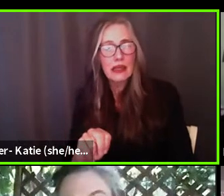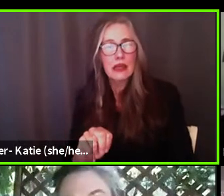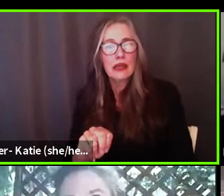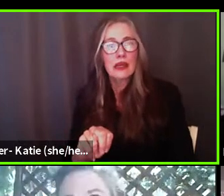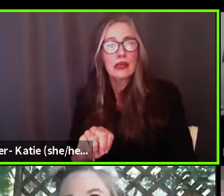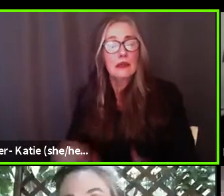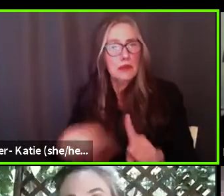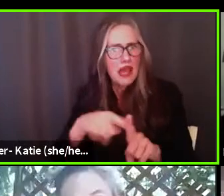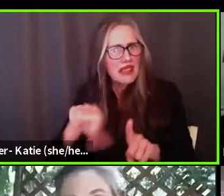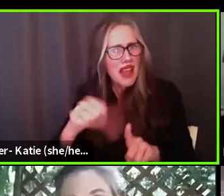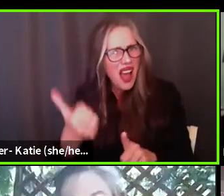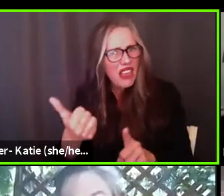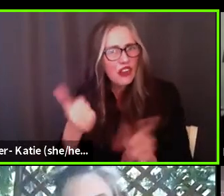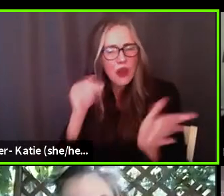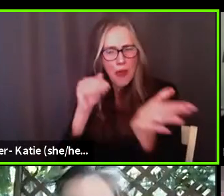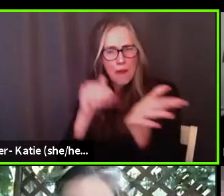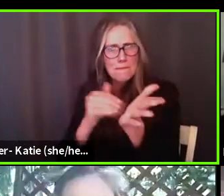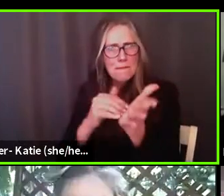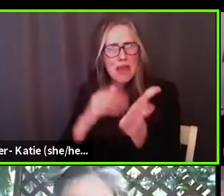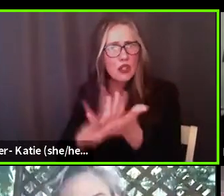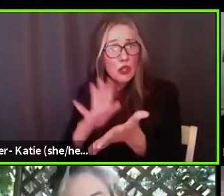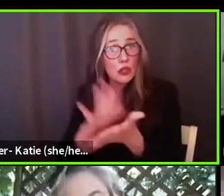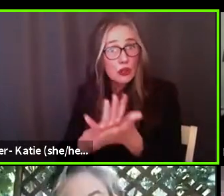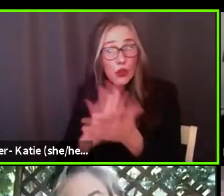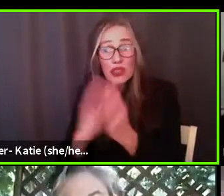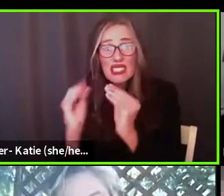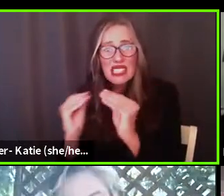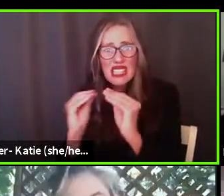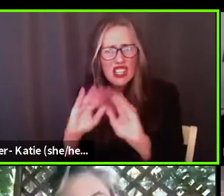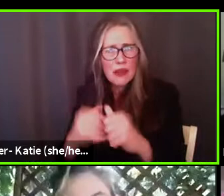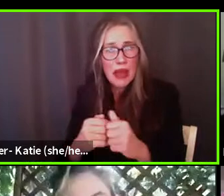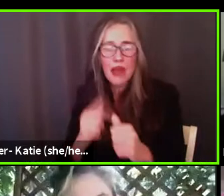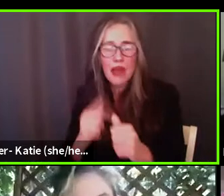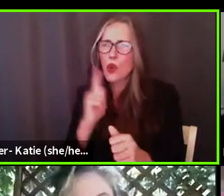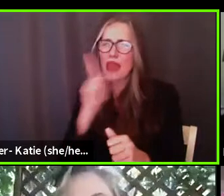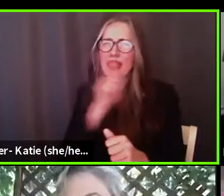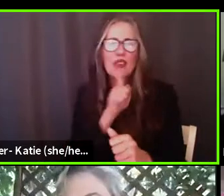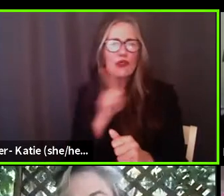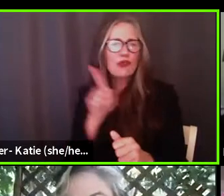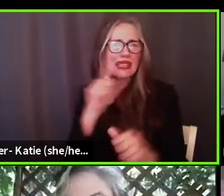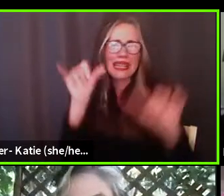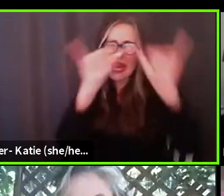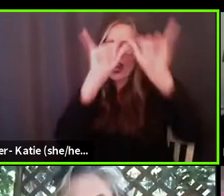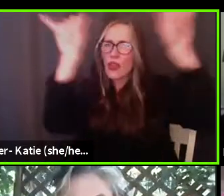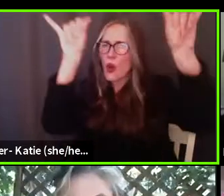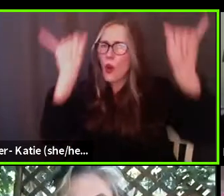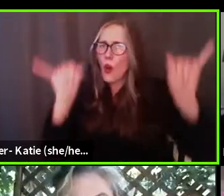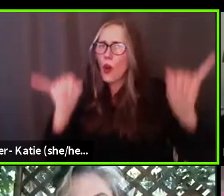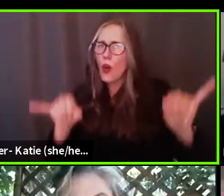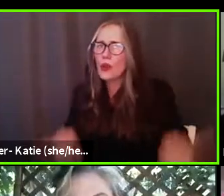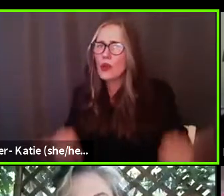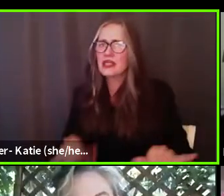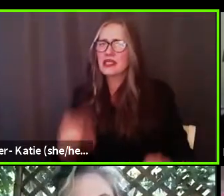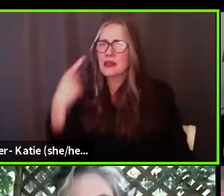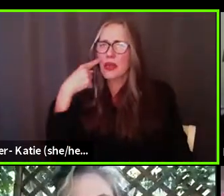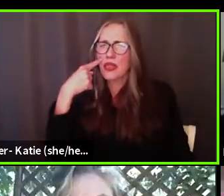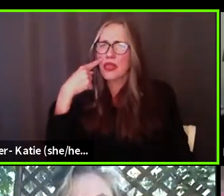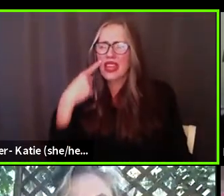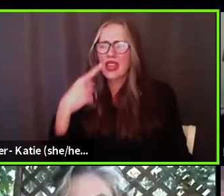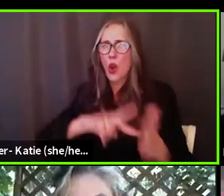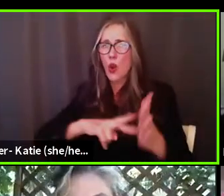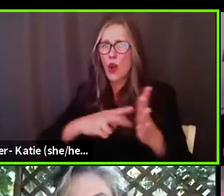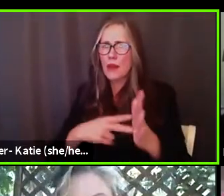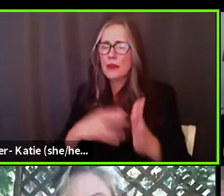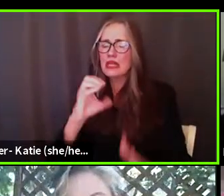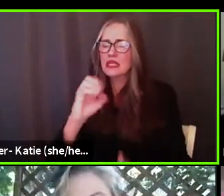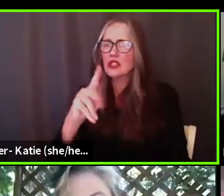real lack of knowledge on a systemic level in that field of what eugenics is of the dangers of